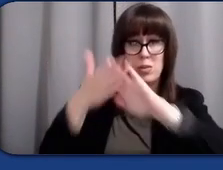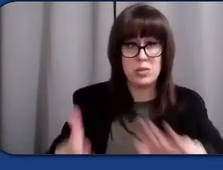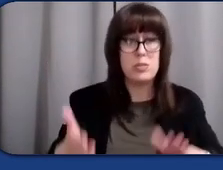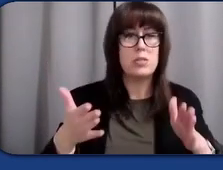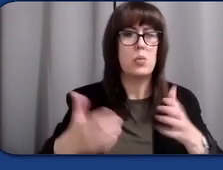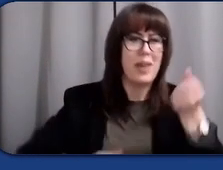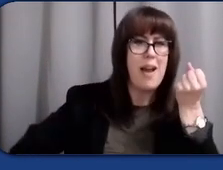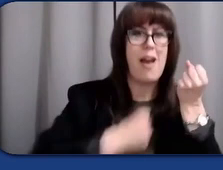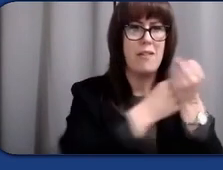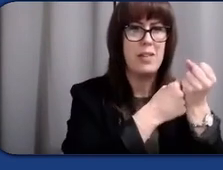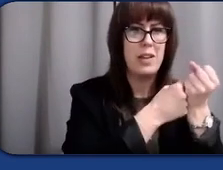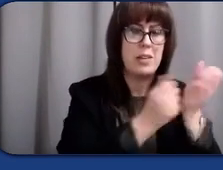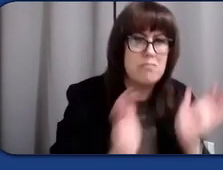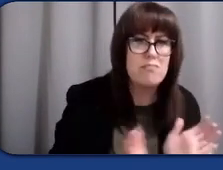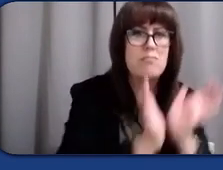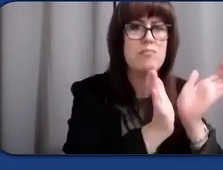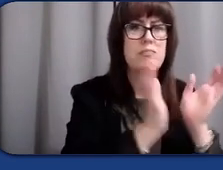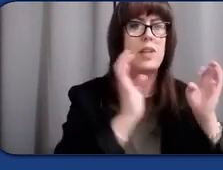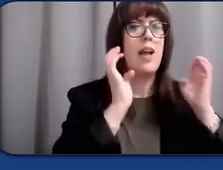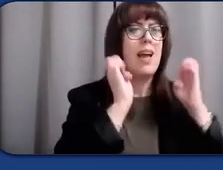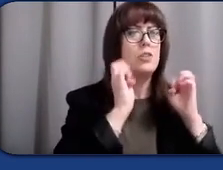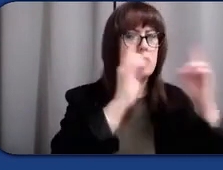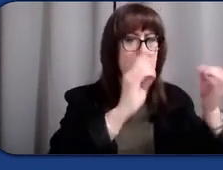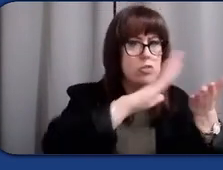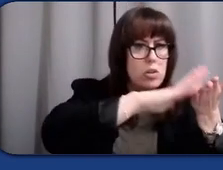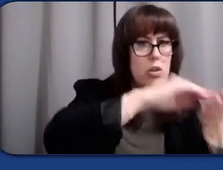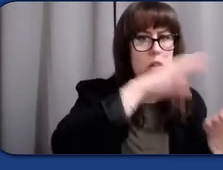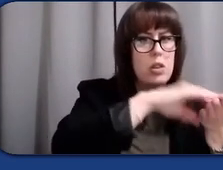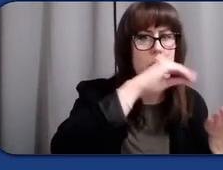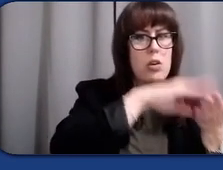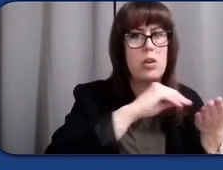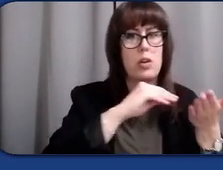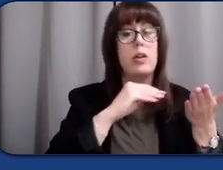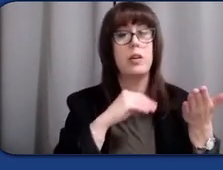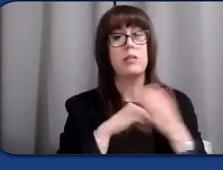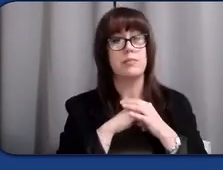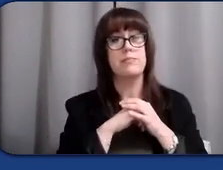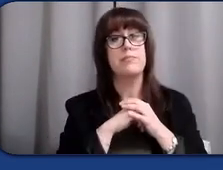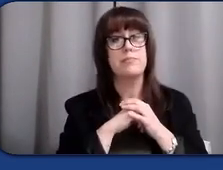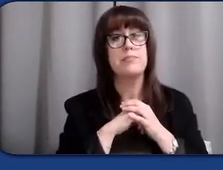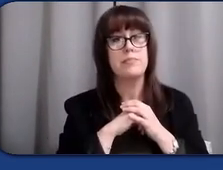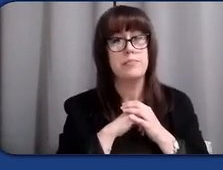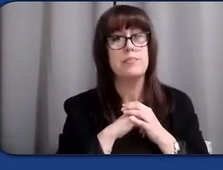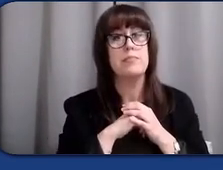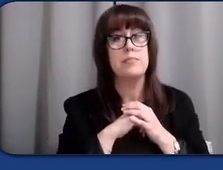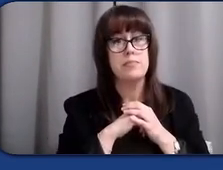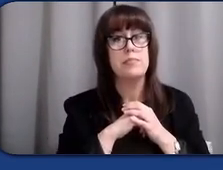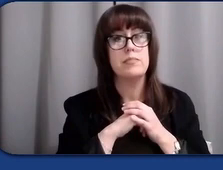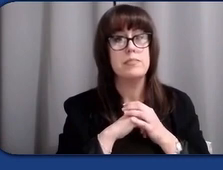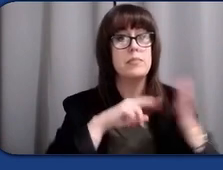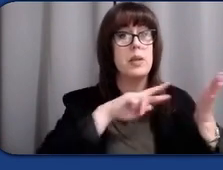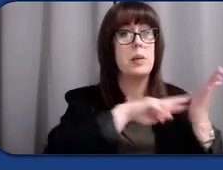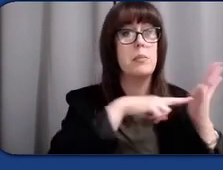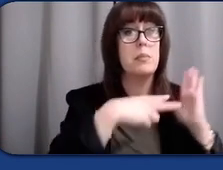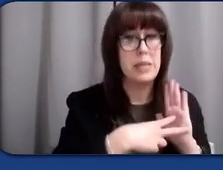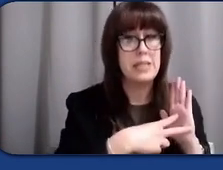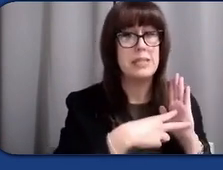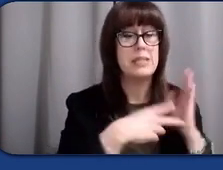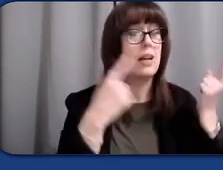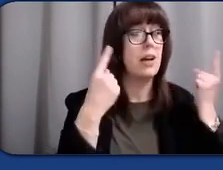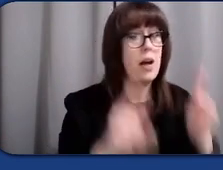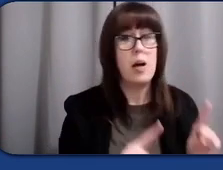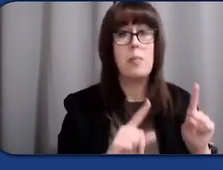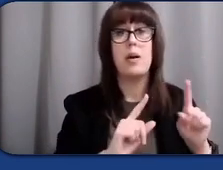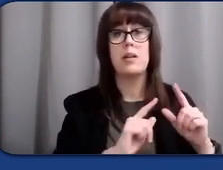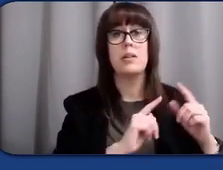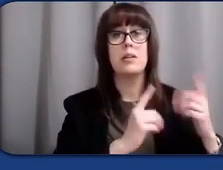education. Now, we know that when we advocate for education, we shall have literate generation of people who will first have